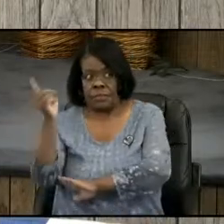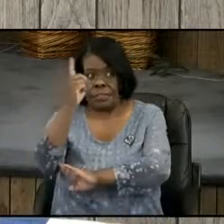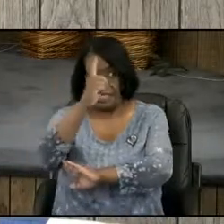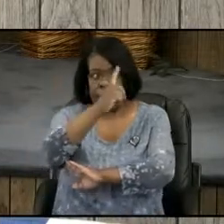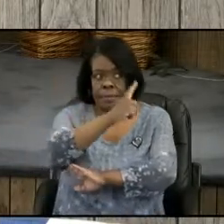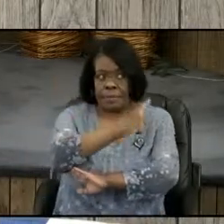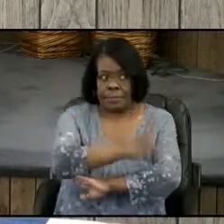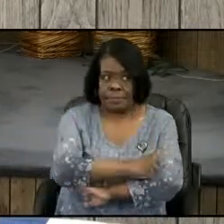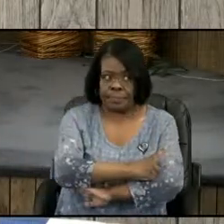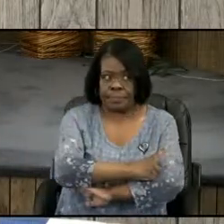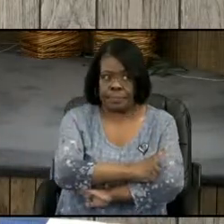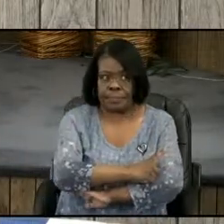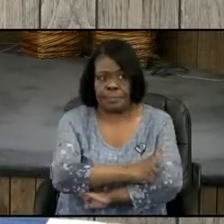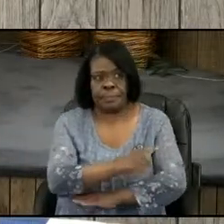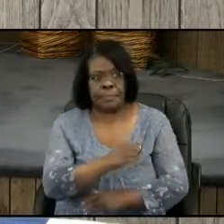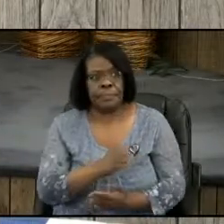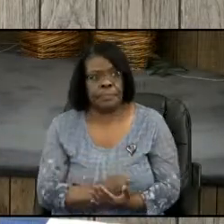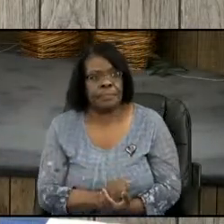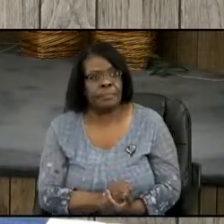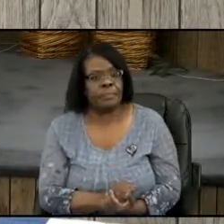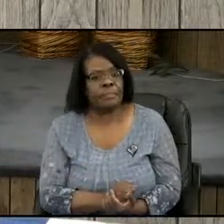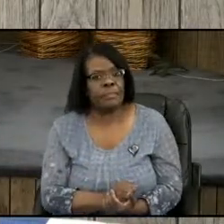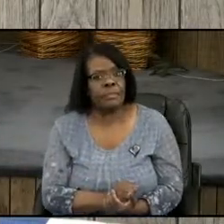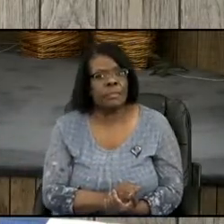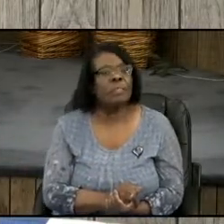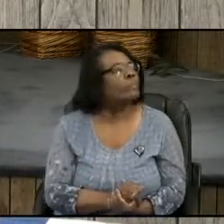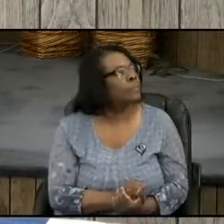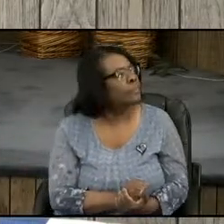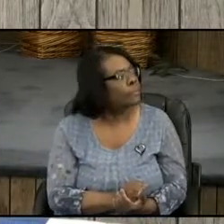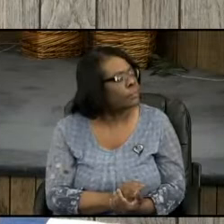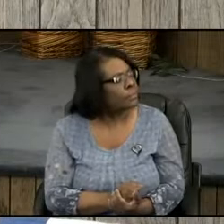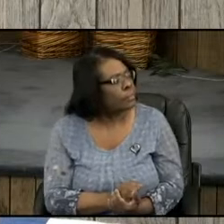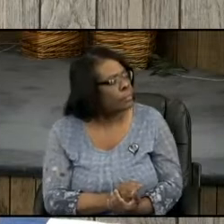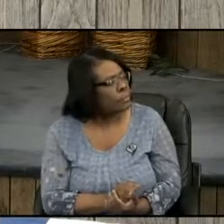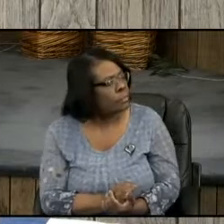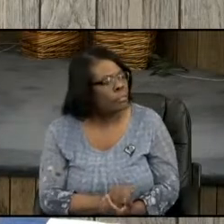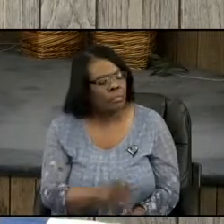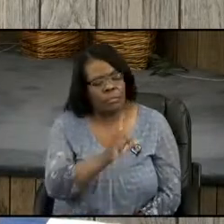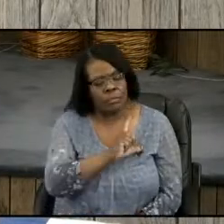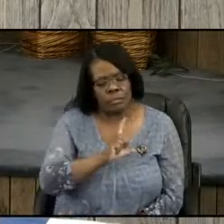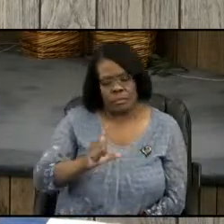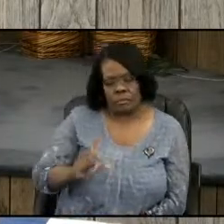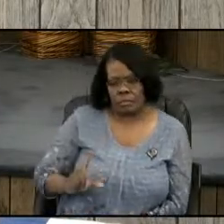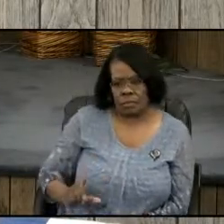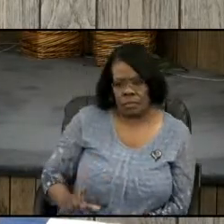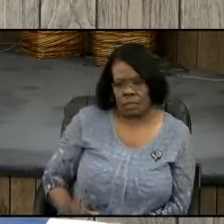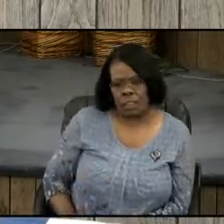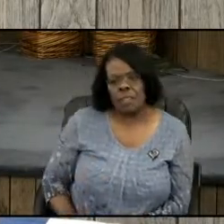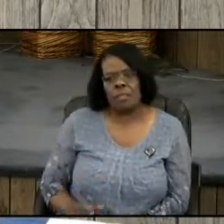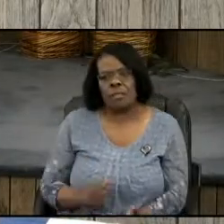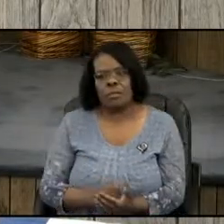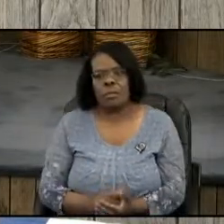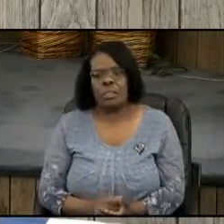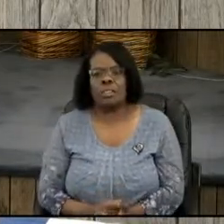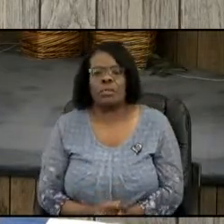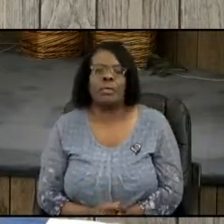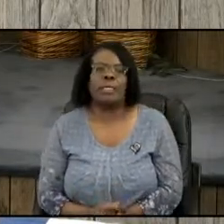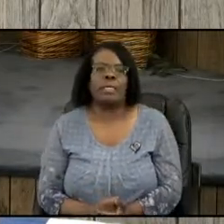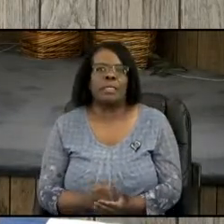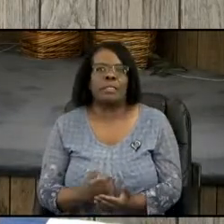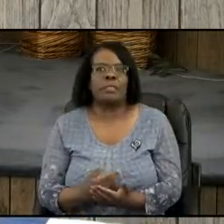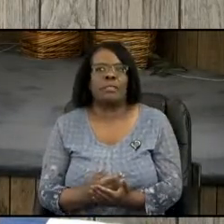It's Father's Day. Because when the Lord was ready to ascend to the